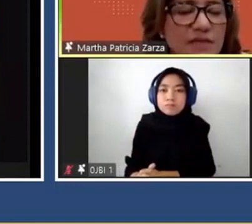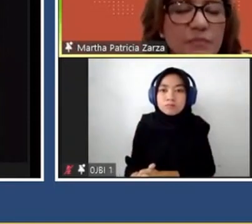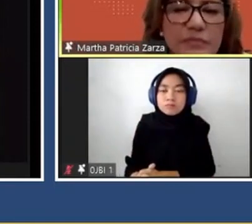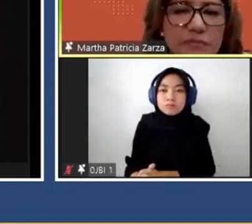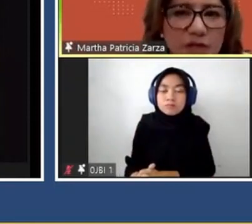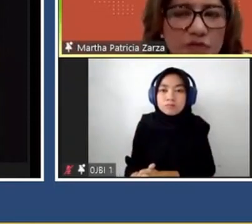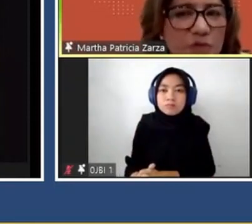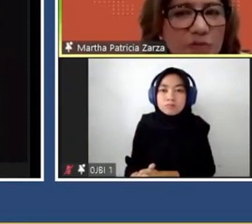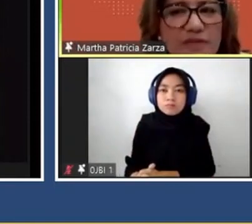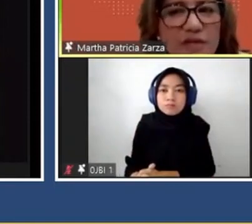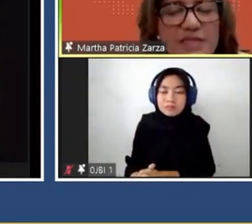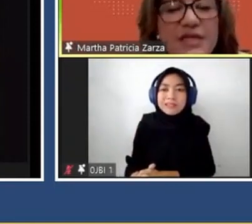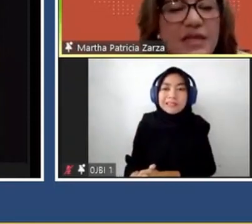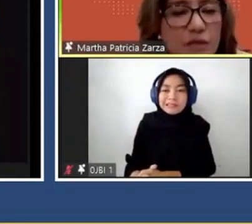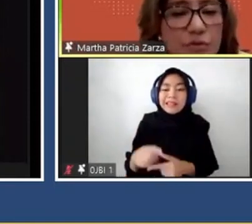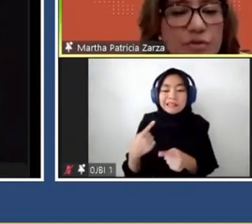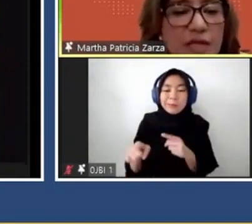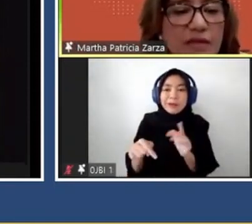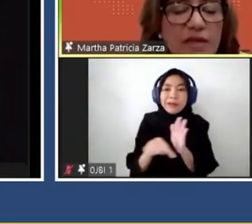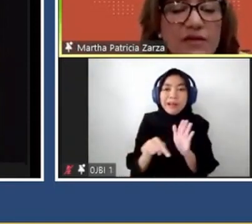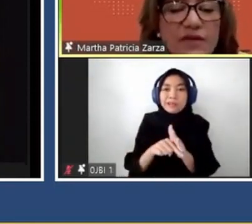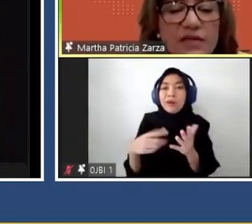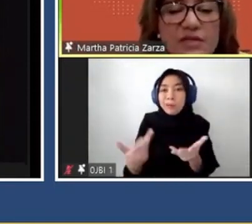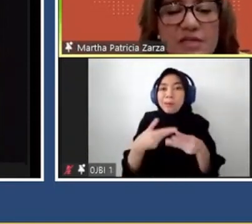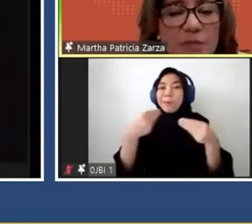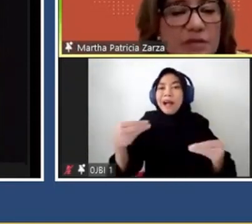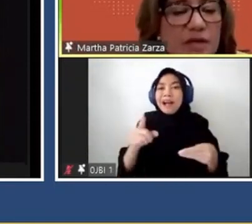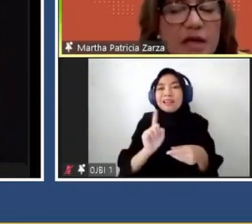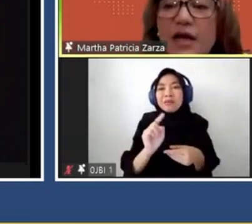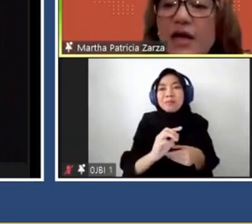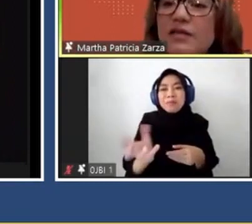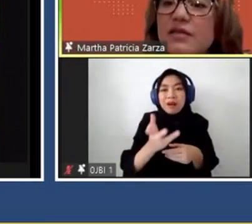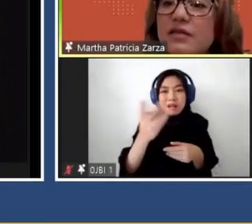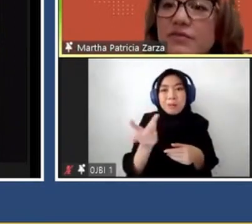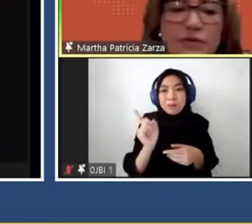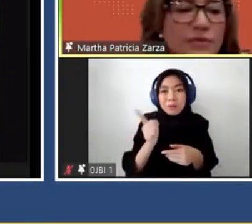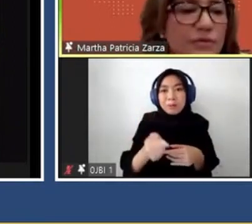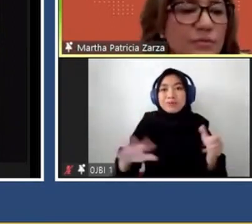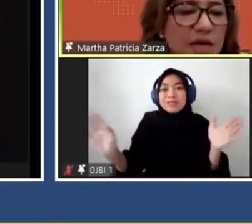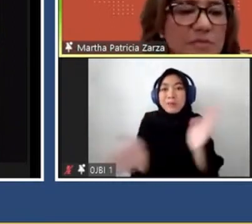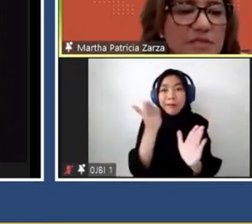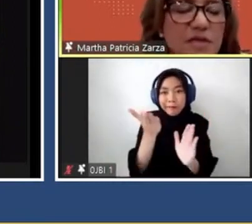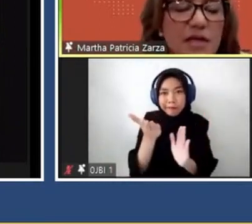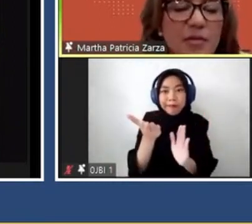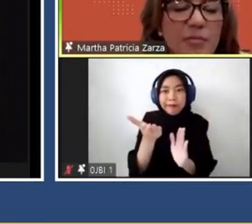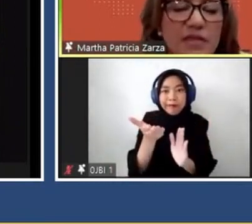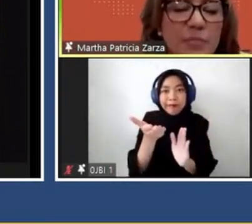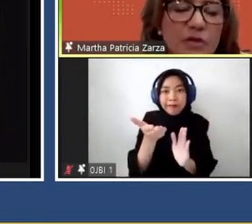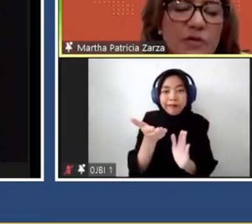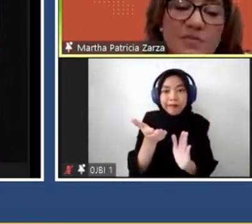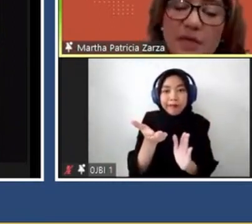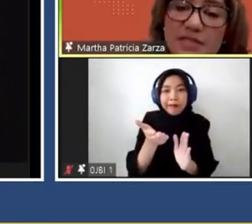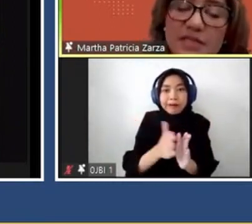cons is that some of the materials that they use, like the refractory cement and the flue pipes,